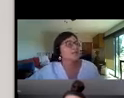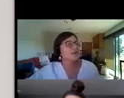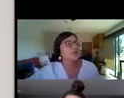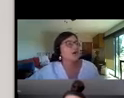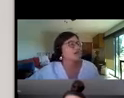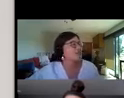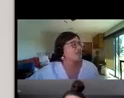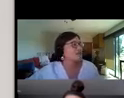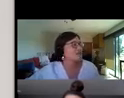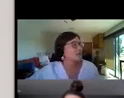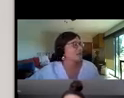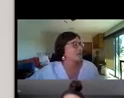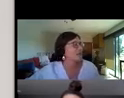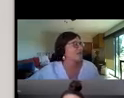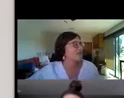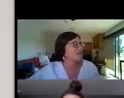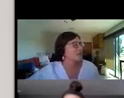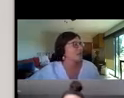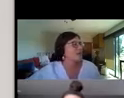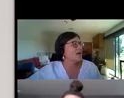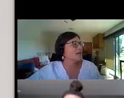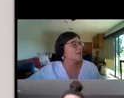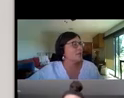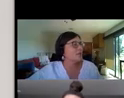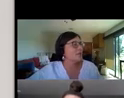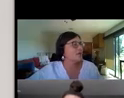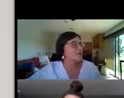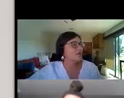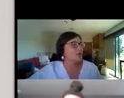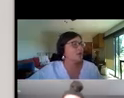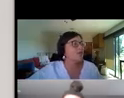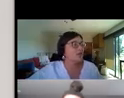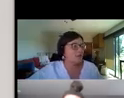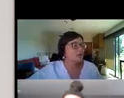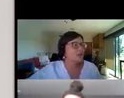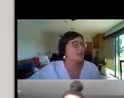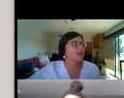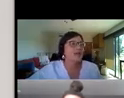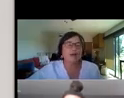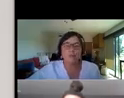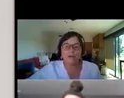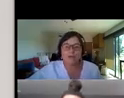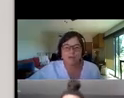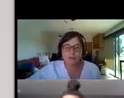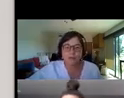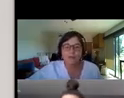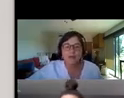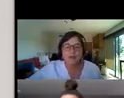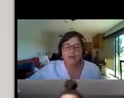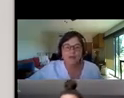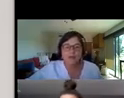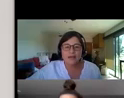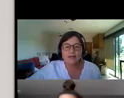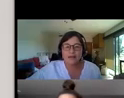has a political consciousness of himself or herself as a member of a historically oppressed group. And